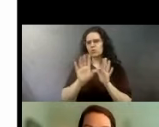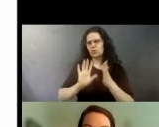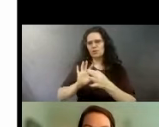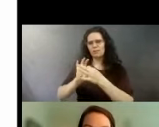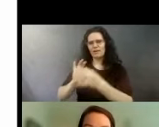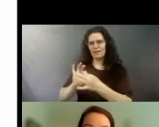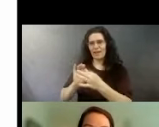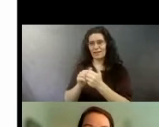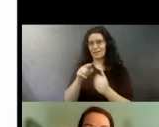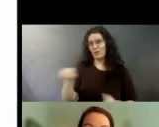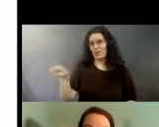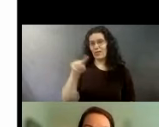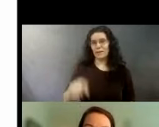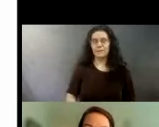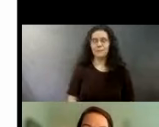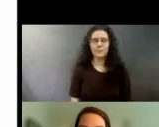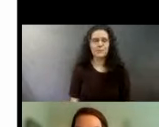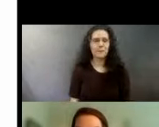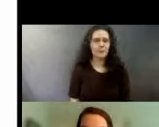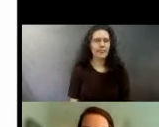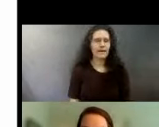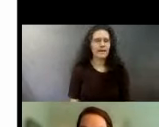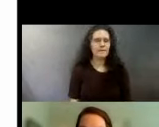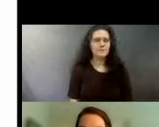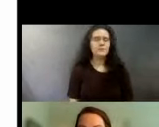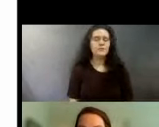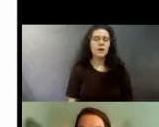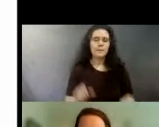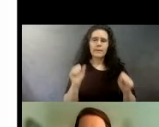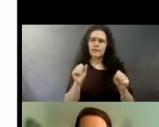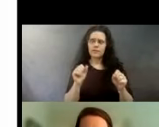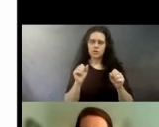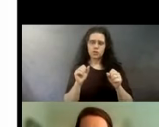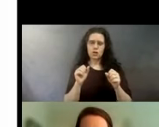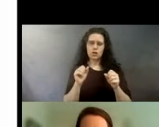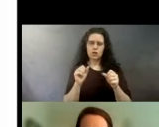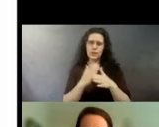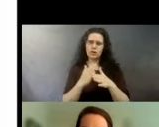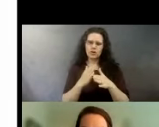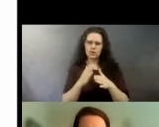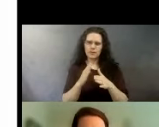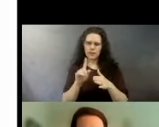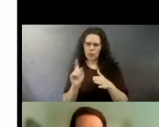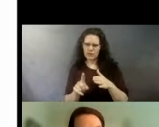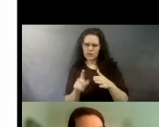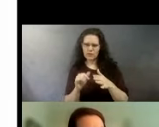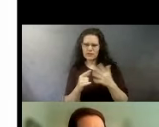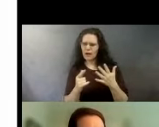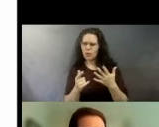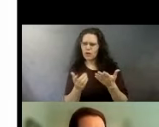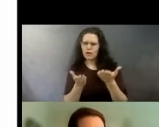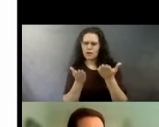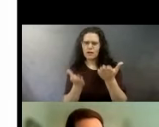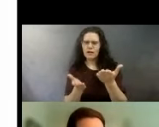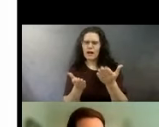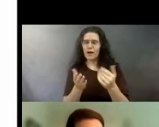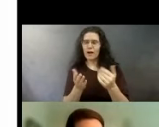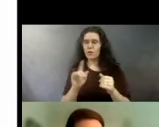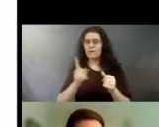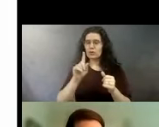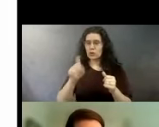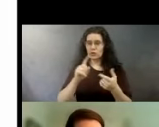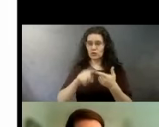So some partnership, potential partner questions that I want to dig into here. I'll start direct this question to